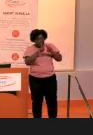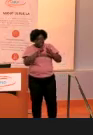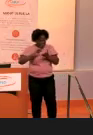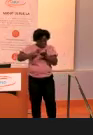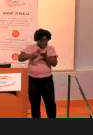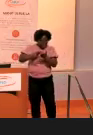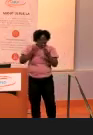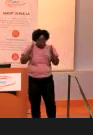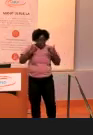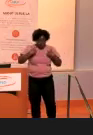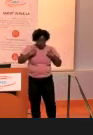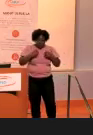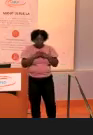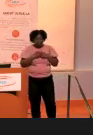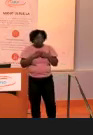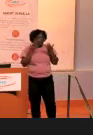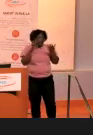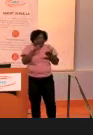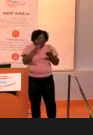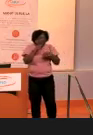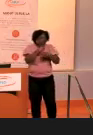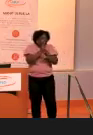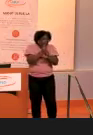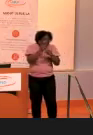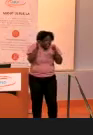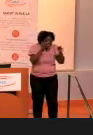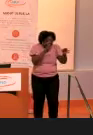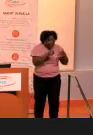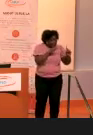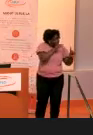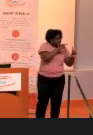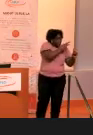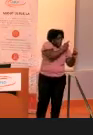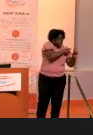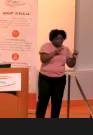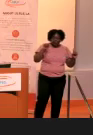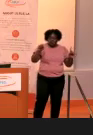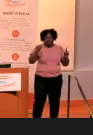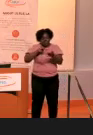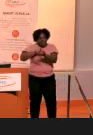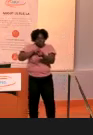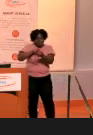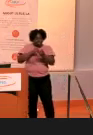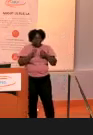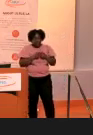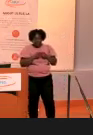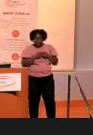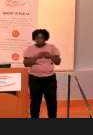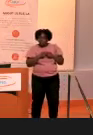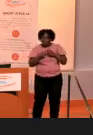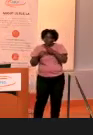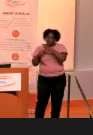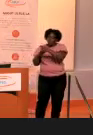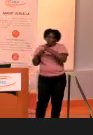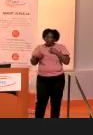bendamustine. And this is a decision made between the patients and the doctor. And following that pretreatment, they get 1 dose of CAR T